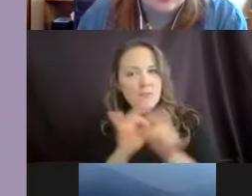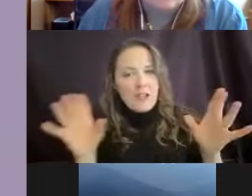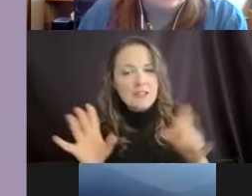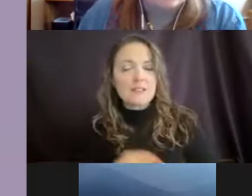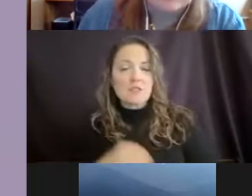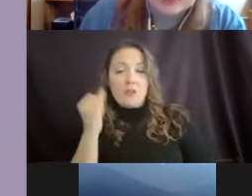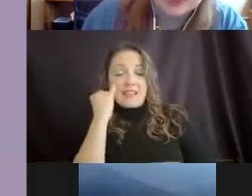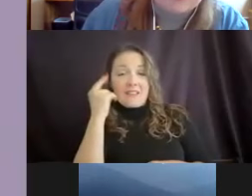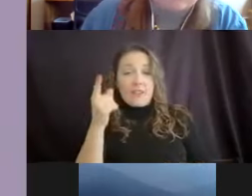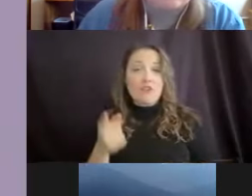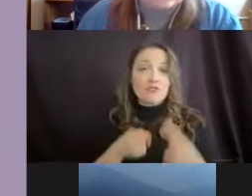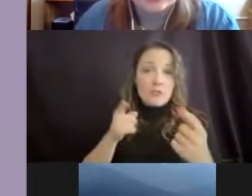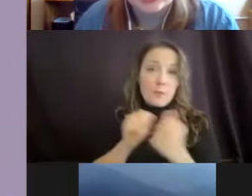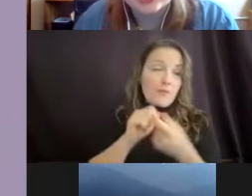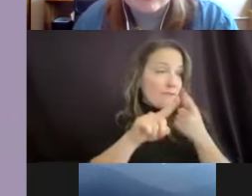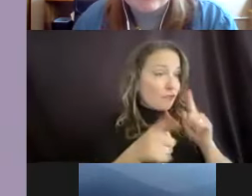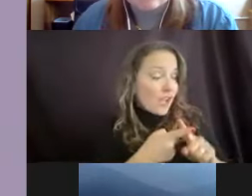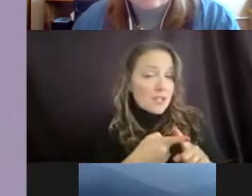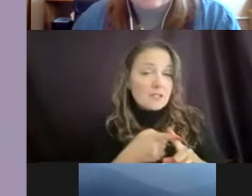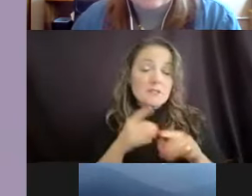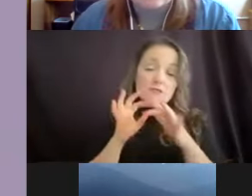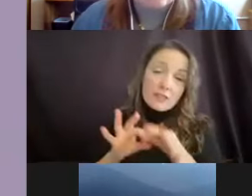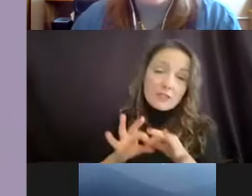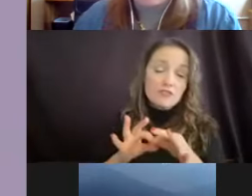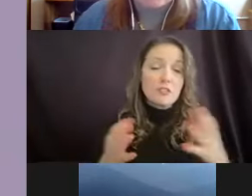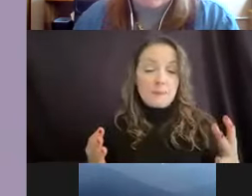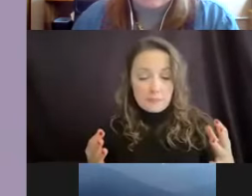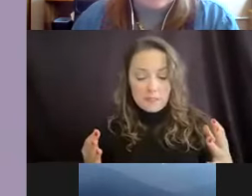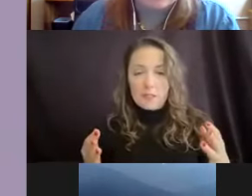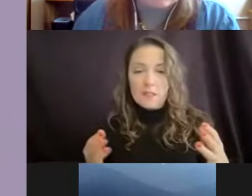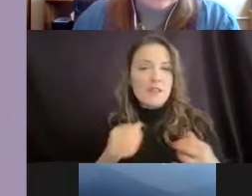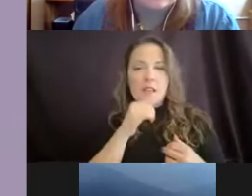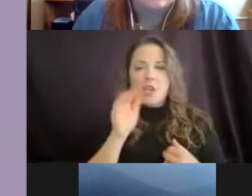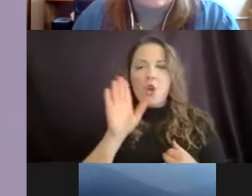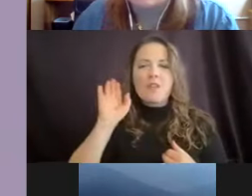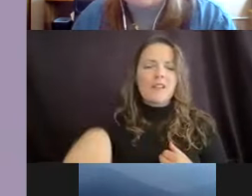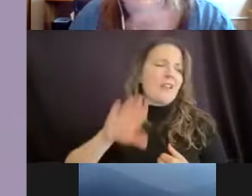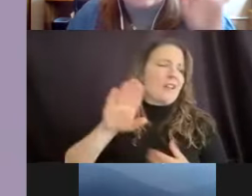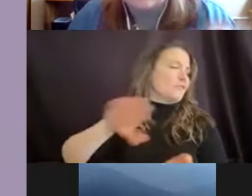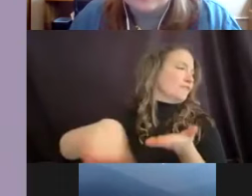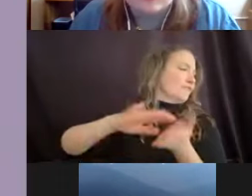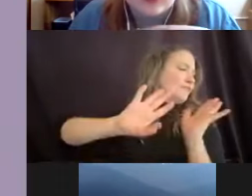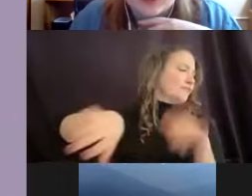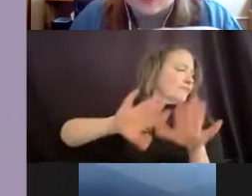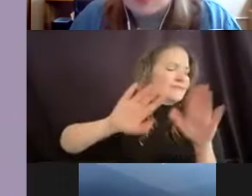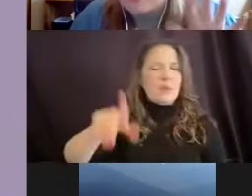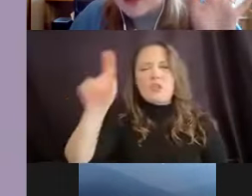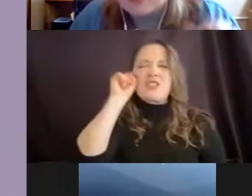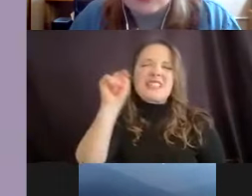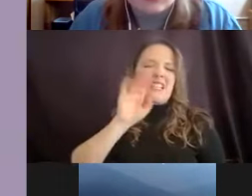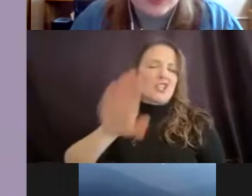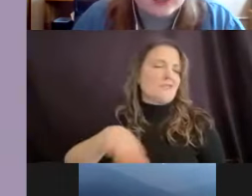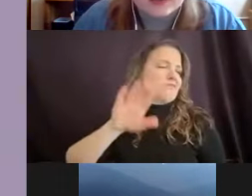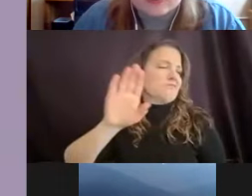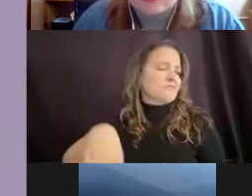time with their friendships or relationships. Don't dismiss them out of hand and say, oh, well, you're a teenager. It'll all get